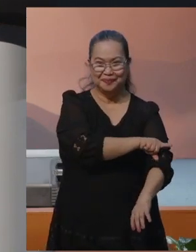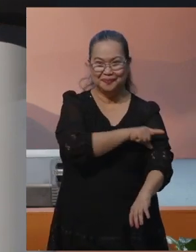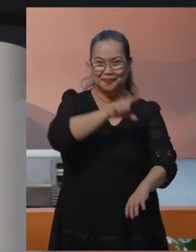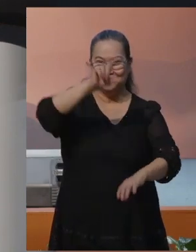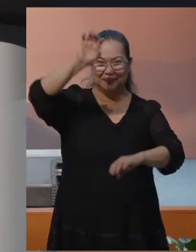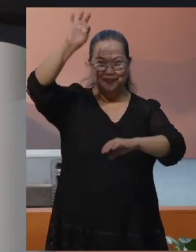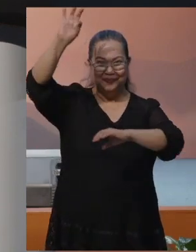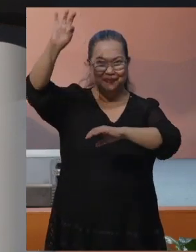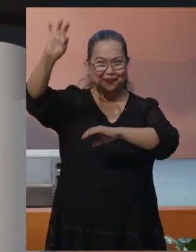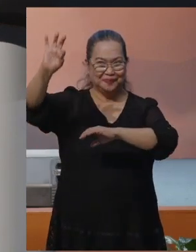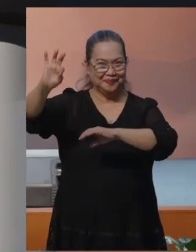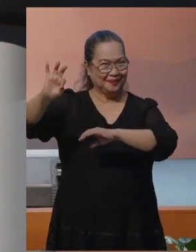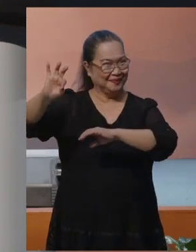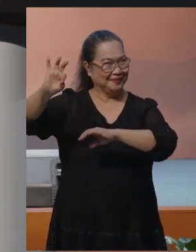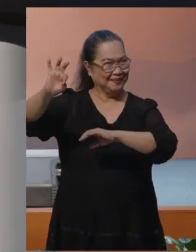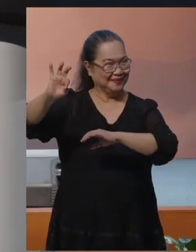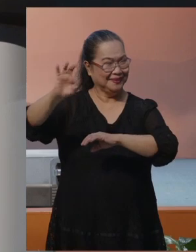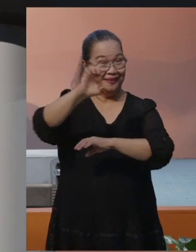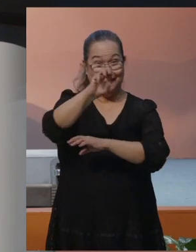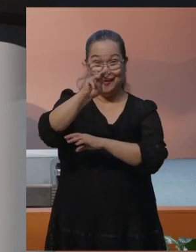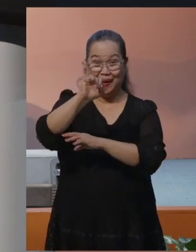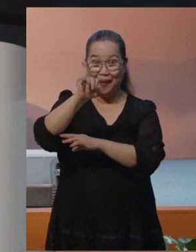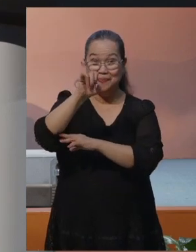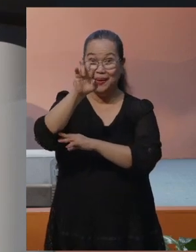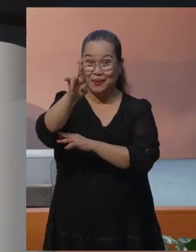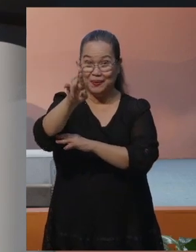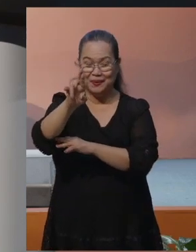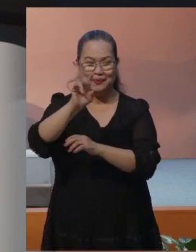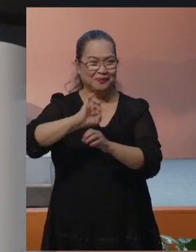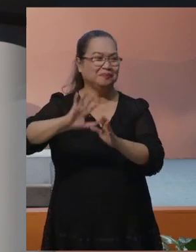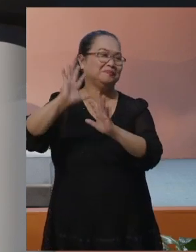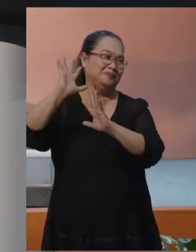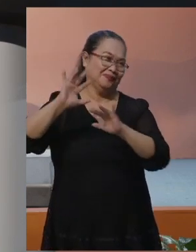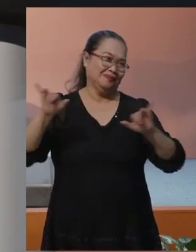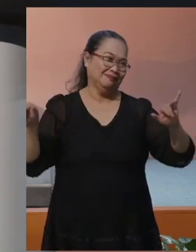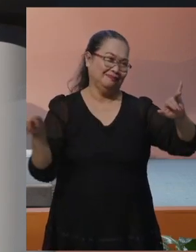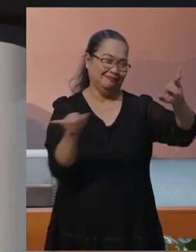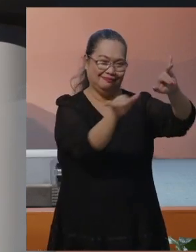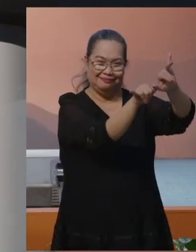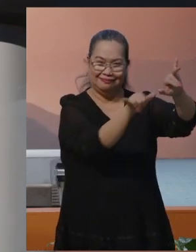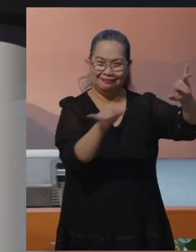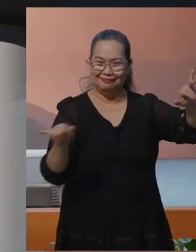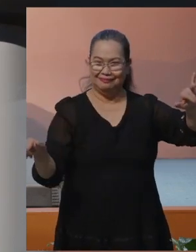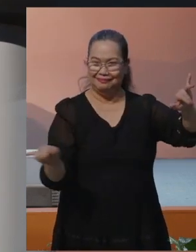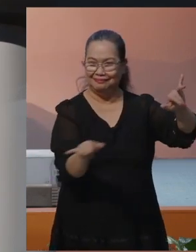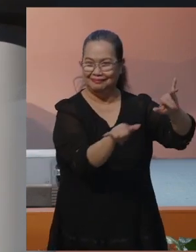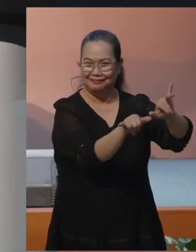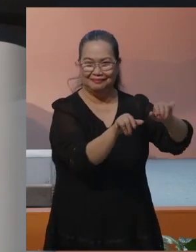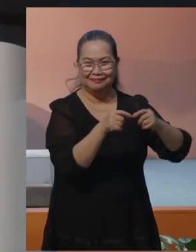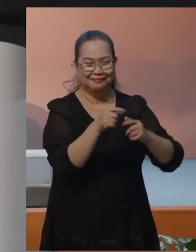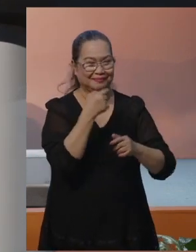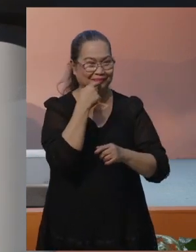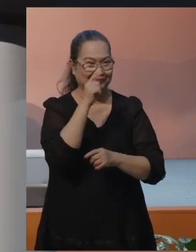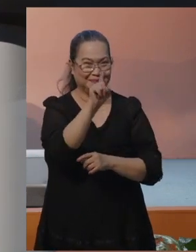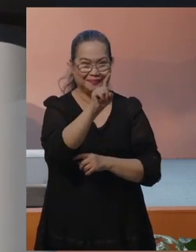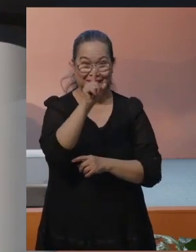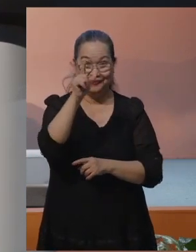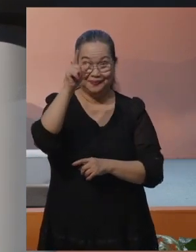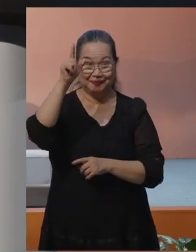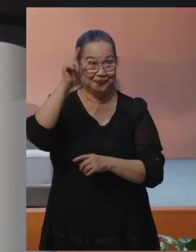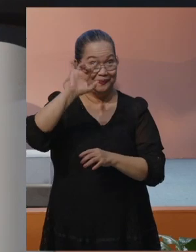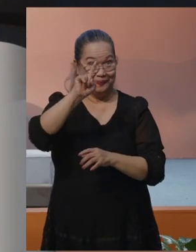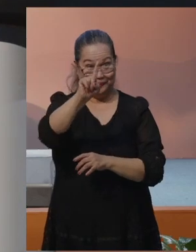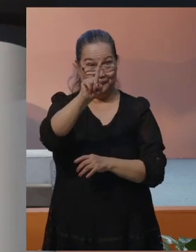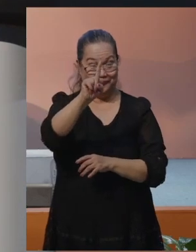Emperor Yo. Kasabay ito nung panahon na yon. Herodotus, isang Latin or